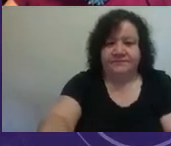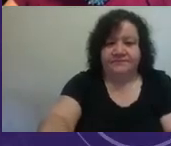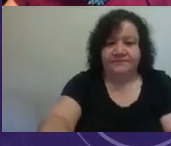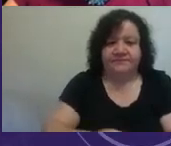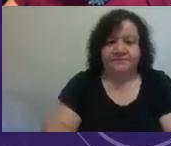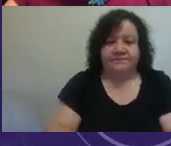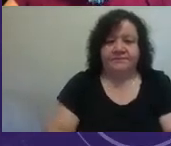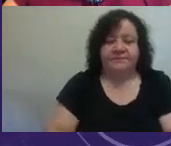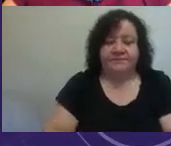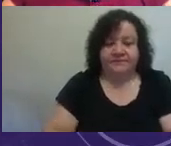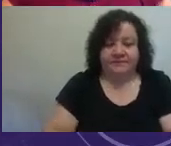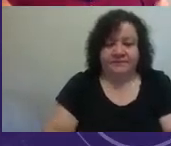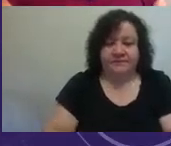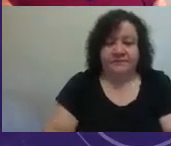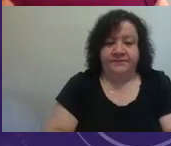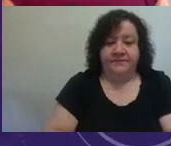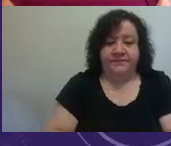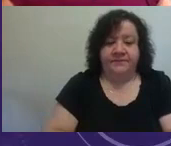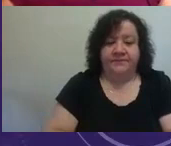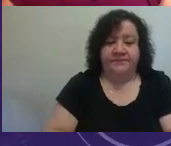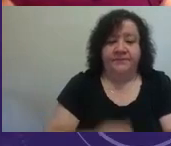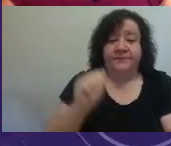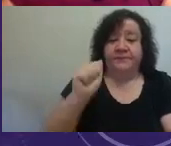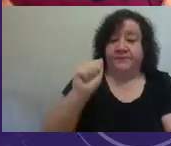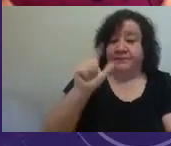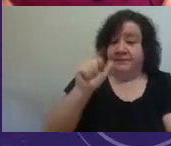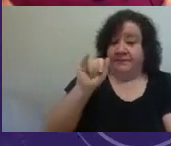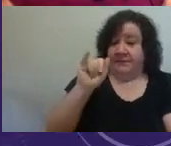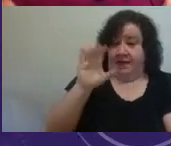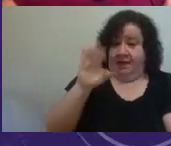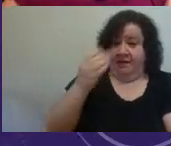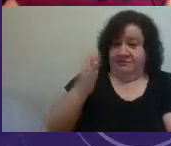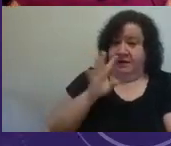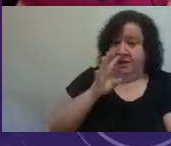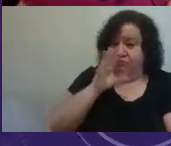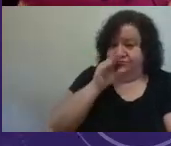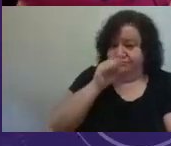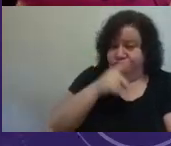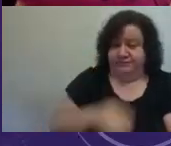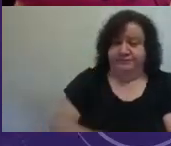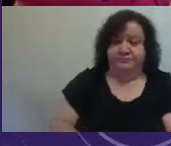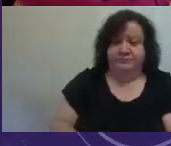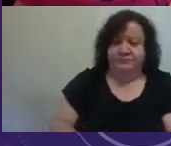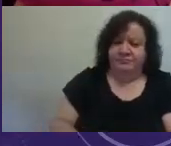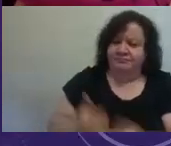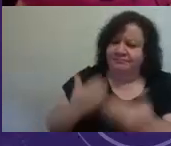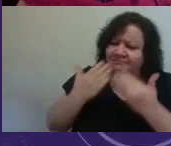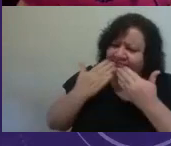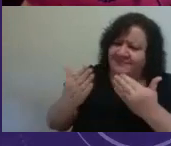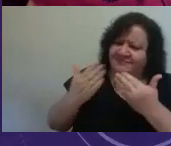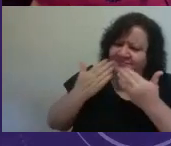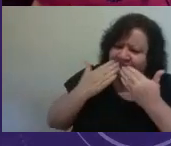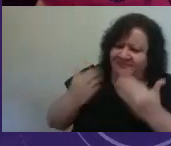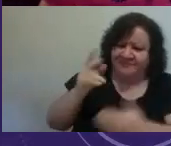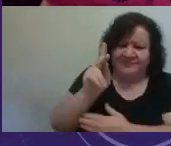This is Alice. Thank you, Kerry, for the wonderful presentation. So I'll start reading the questions. We do